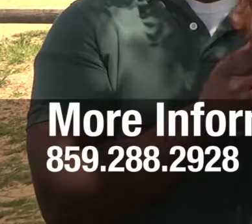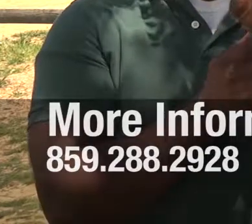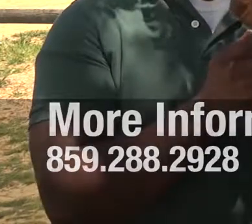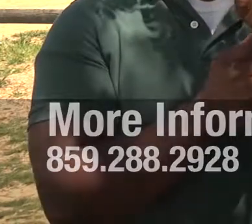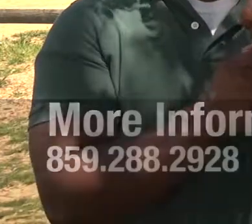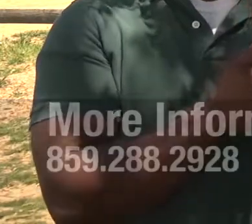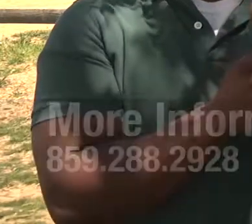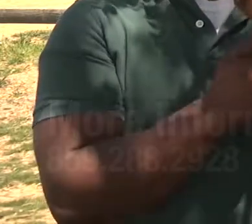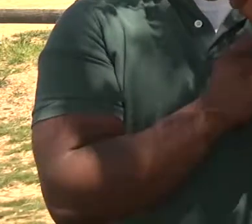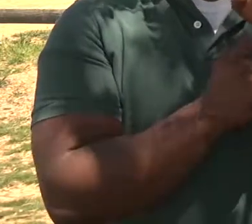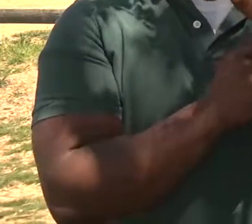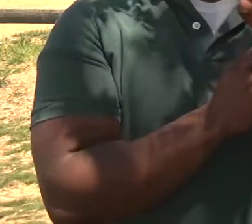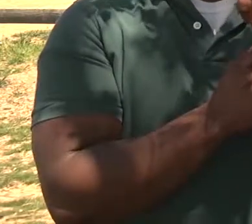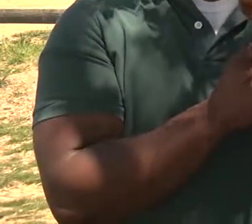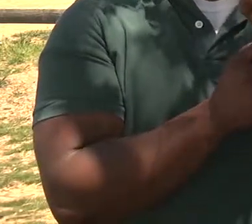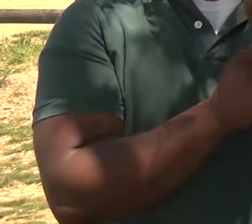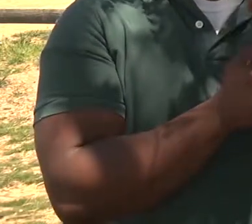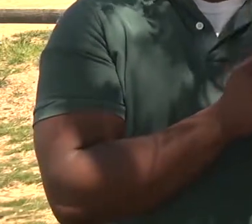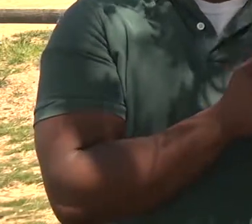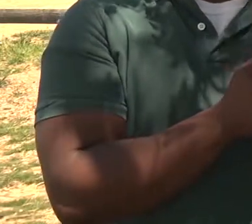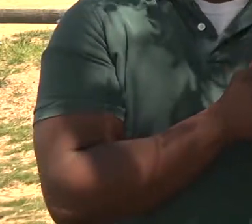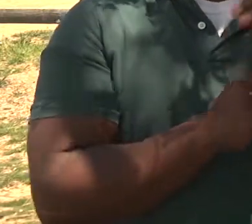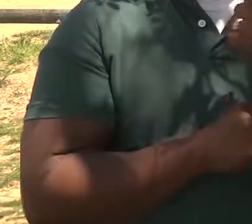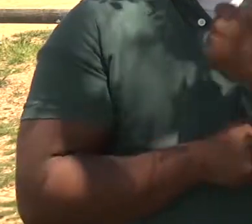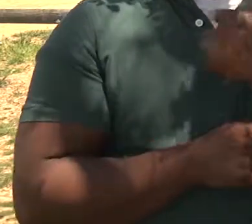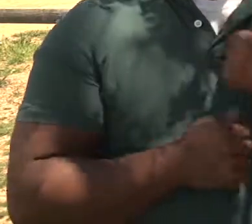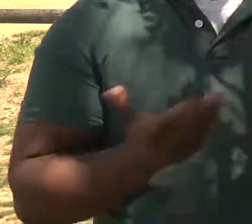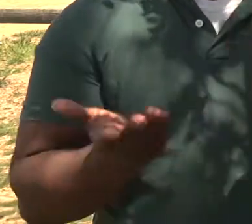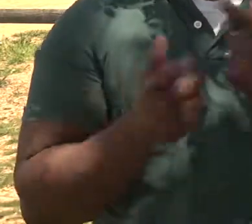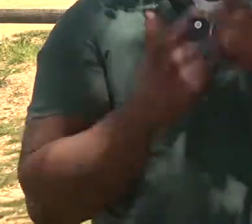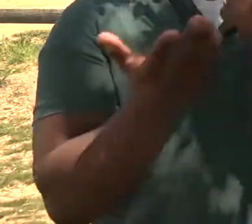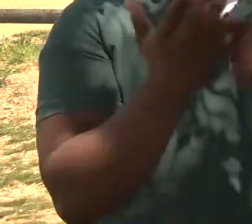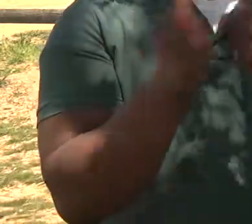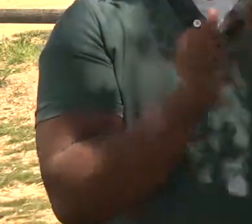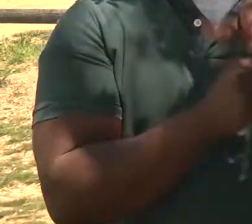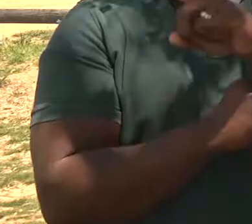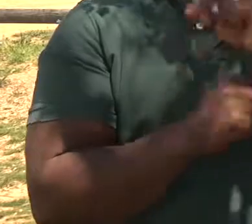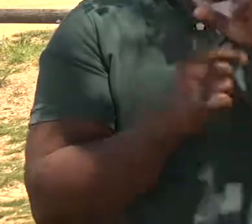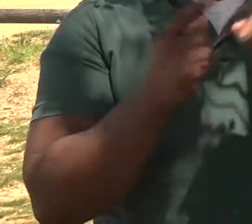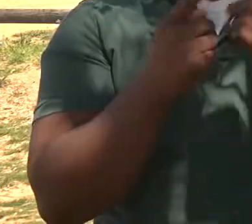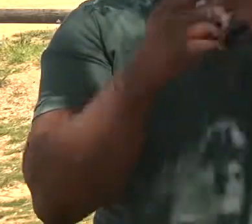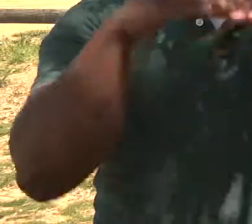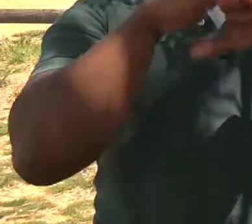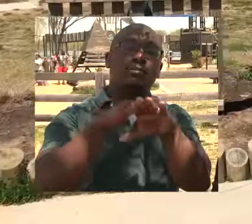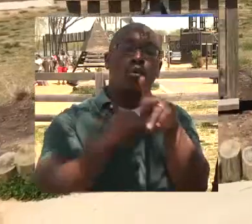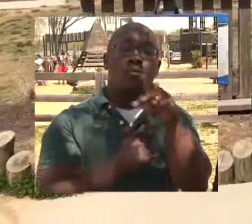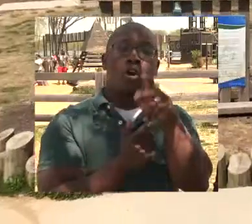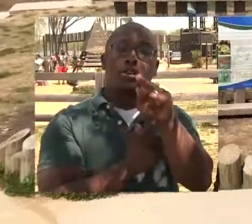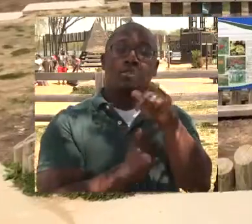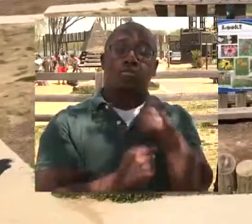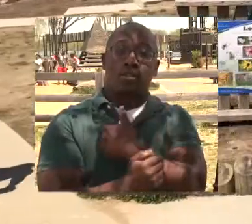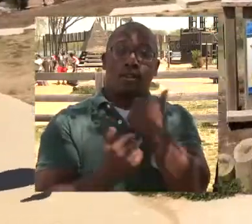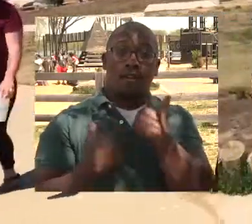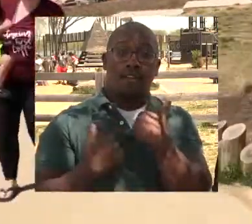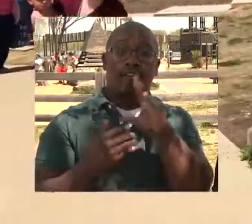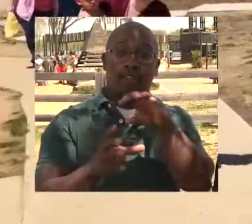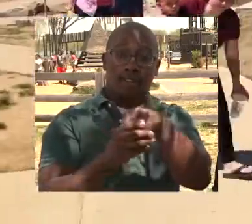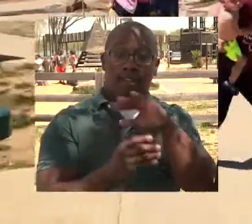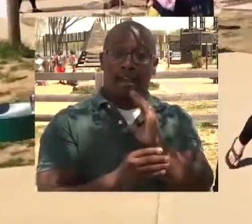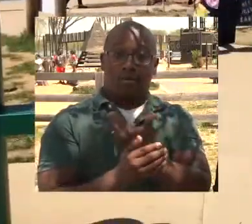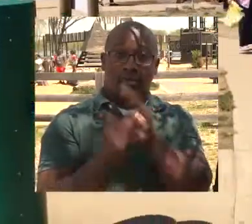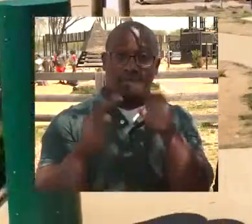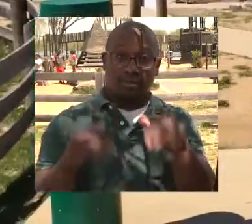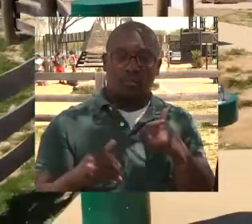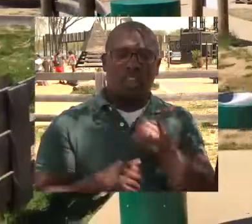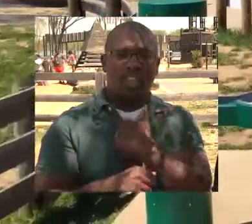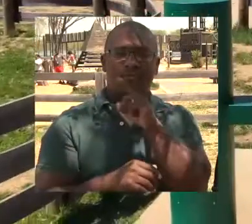859-288-2928, and I'm here today to talk to you about accessible parks that we have within our Parks and Recreation system. We have several that are offered throughout